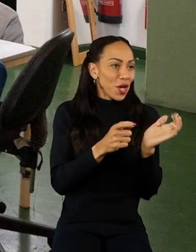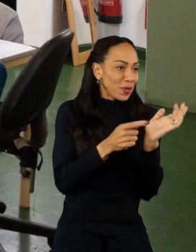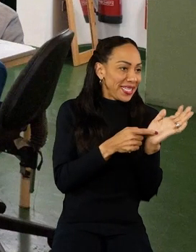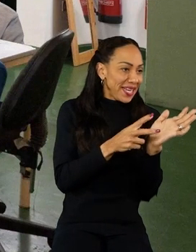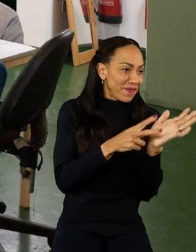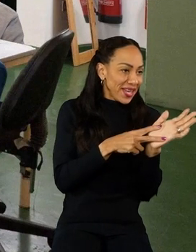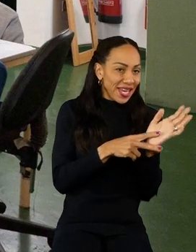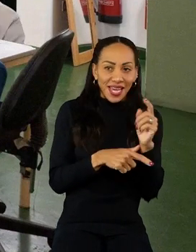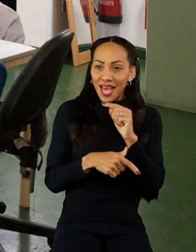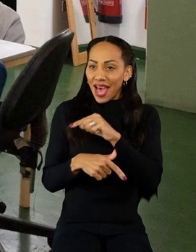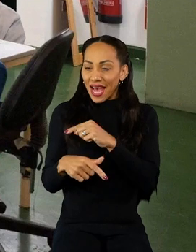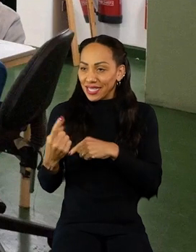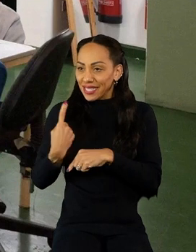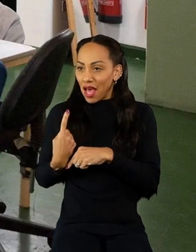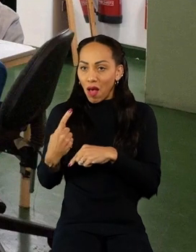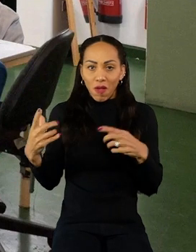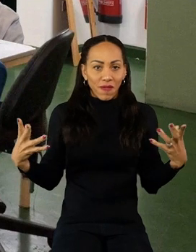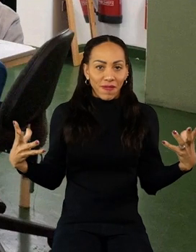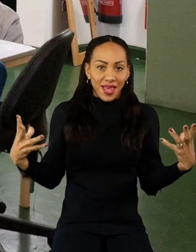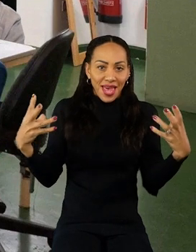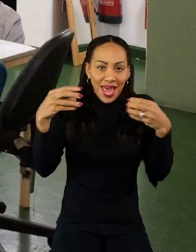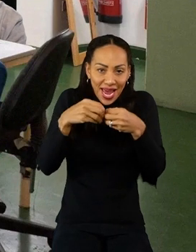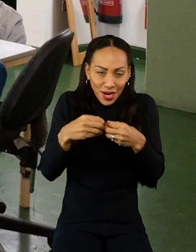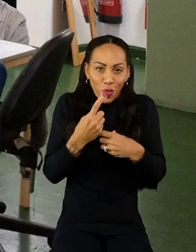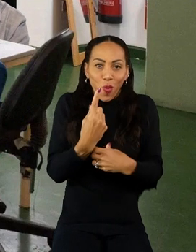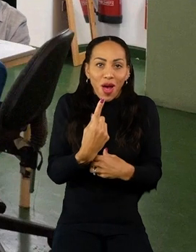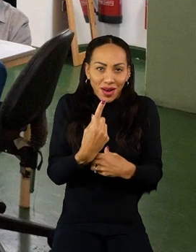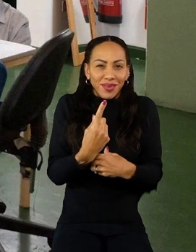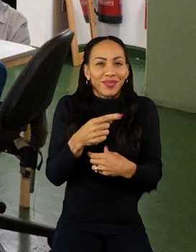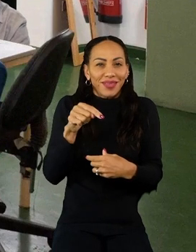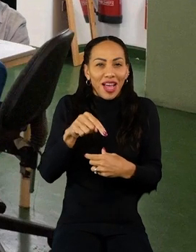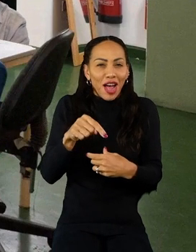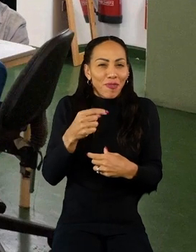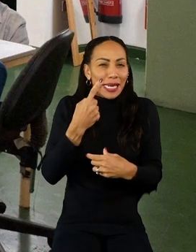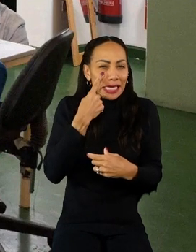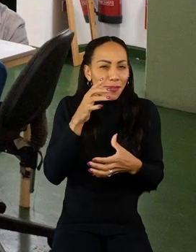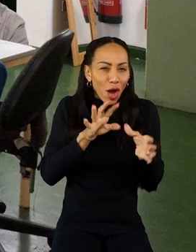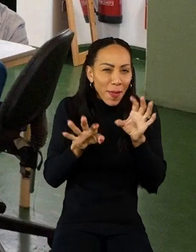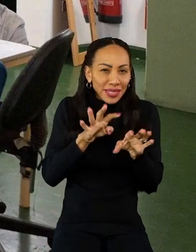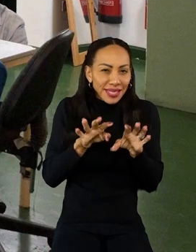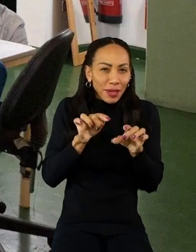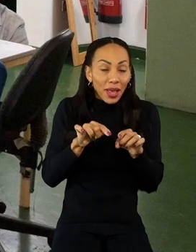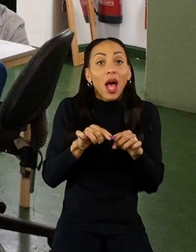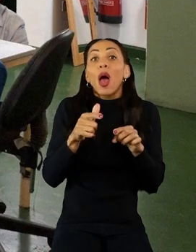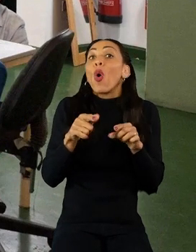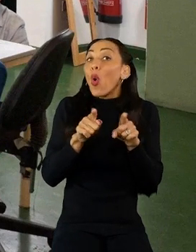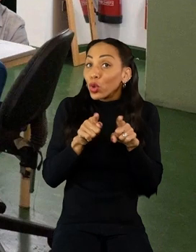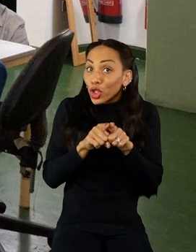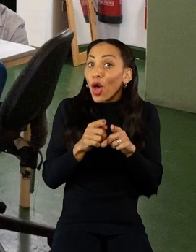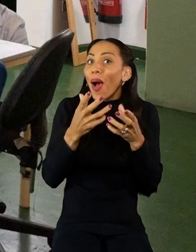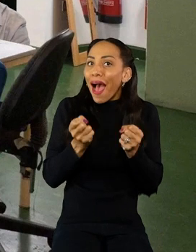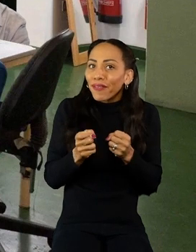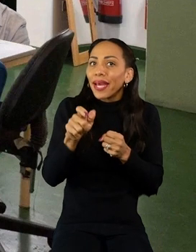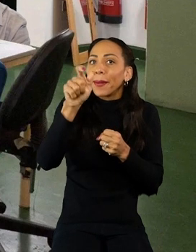scenario experience of experience of television and the self in television